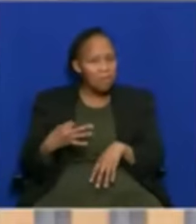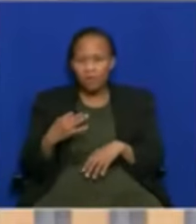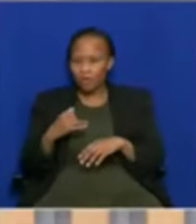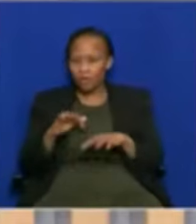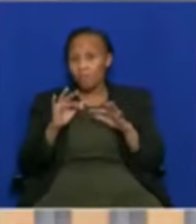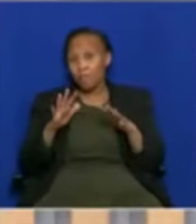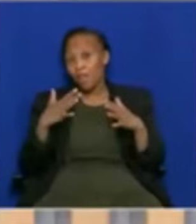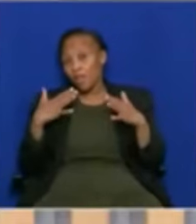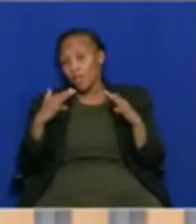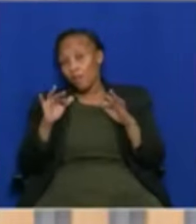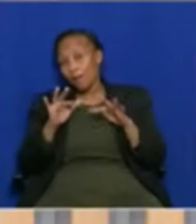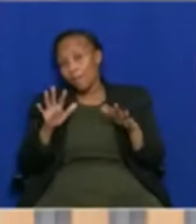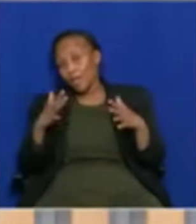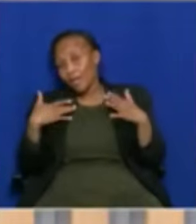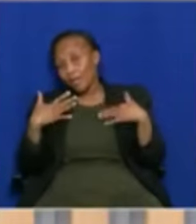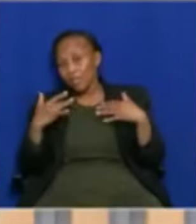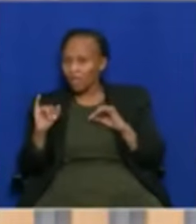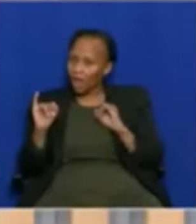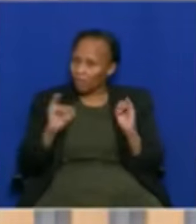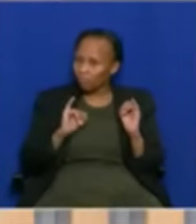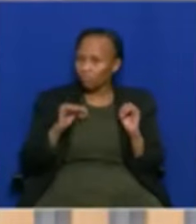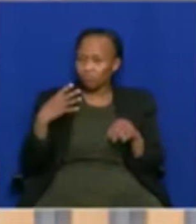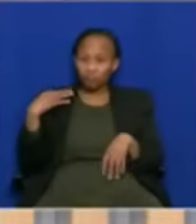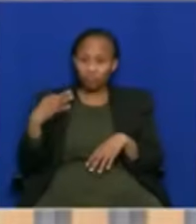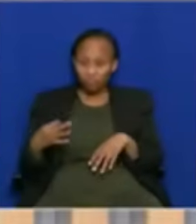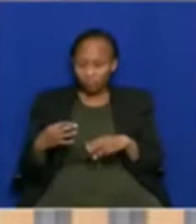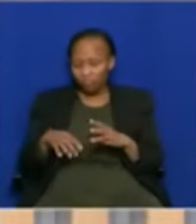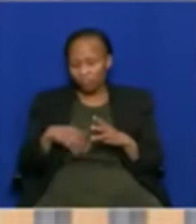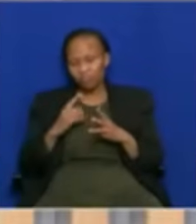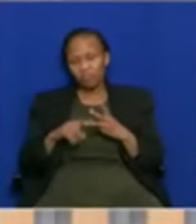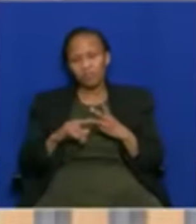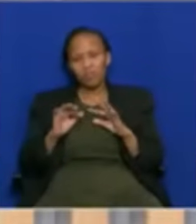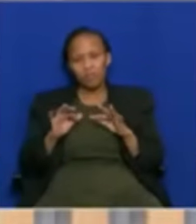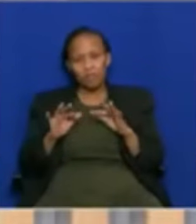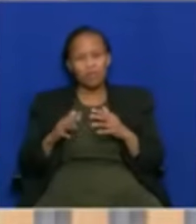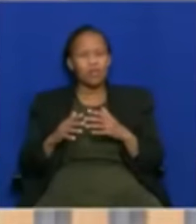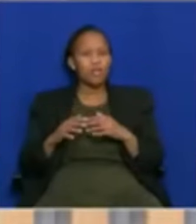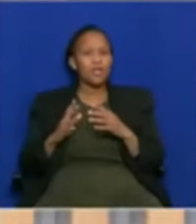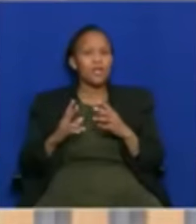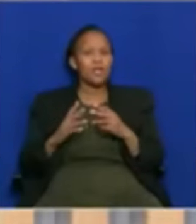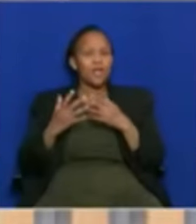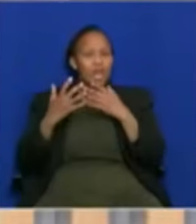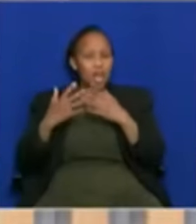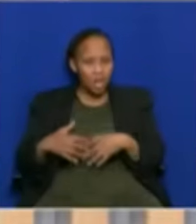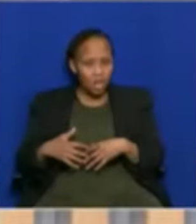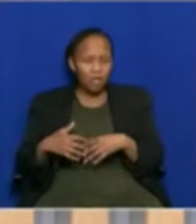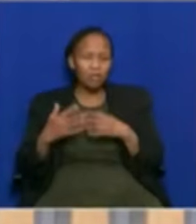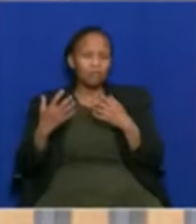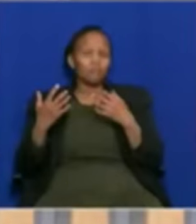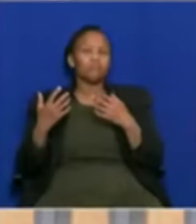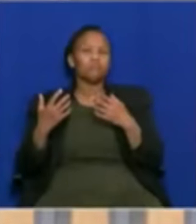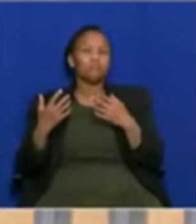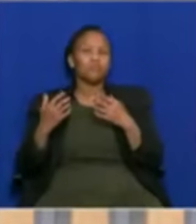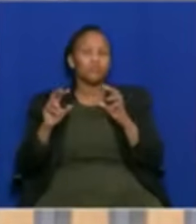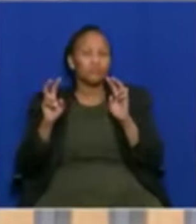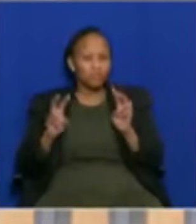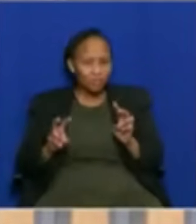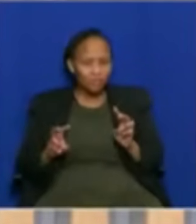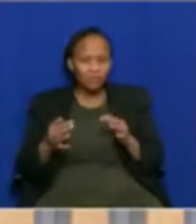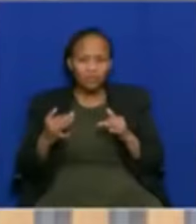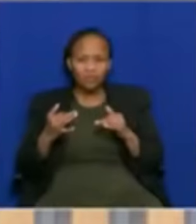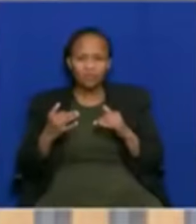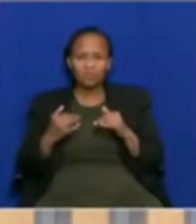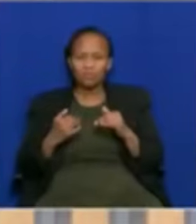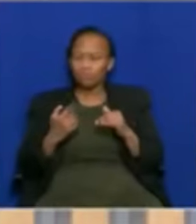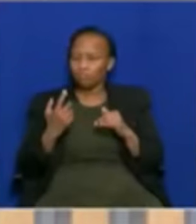to apply. Yes. People who were electrical and mechanical engineers were invited to apply. So it's